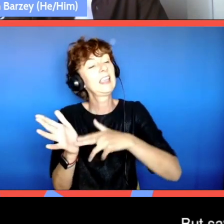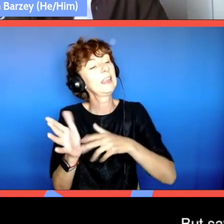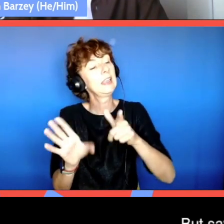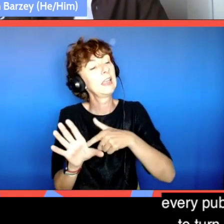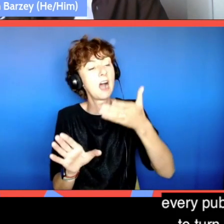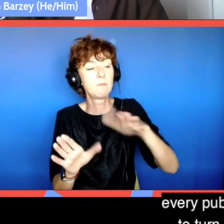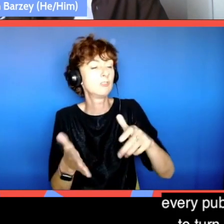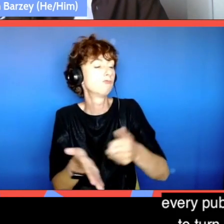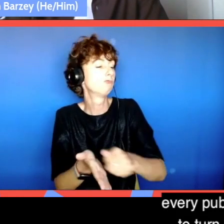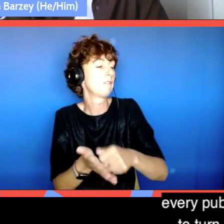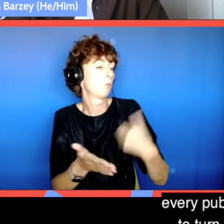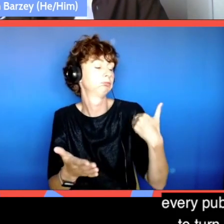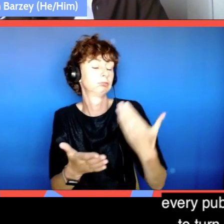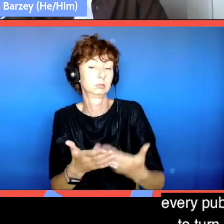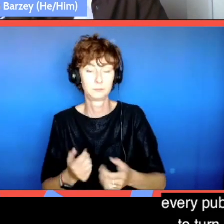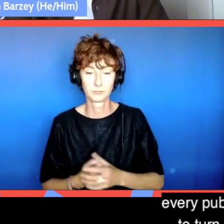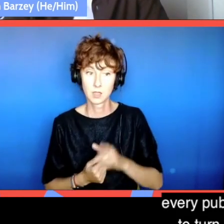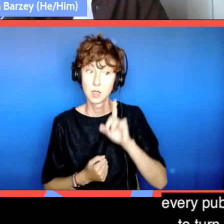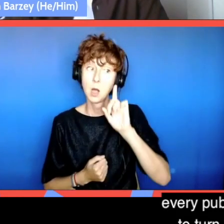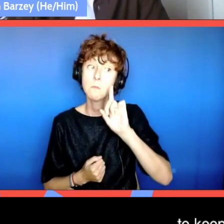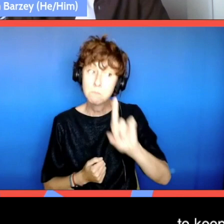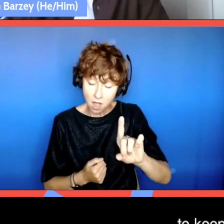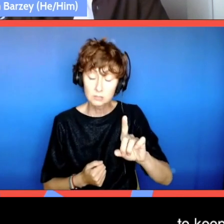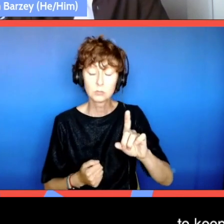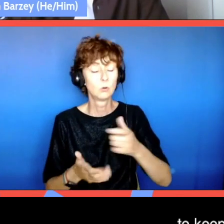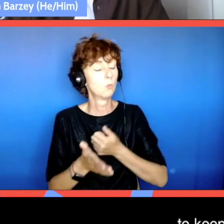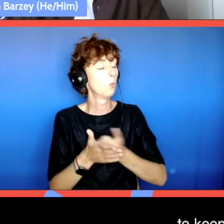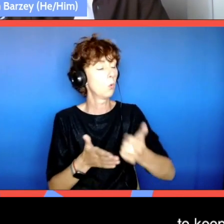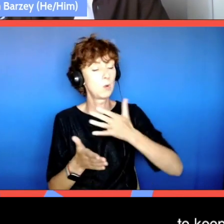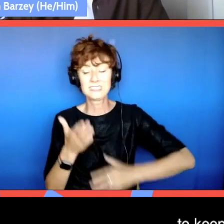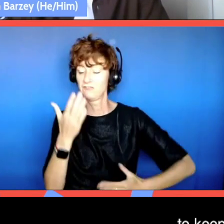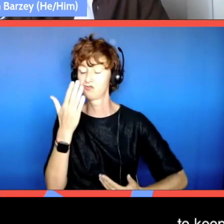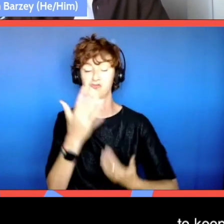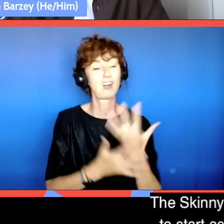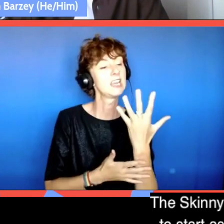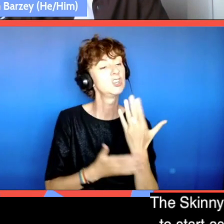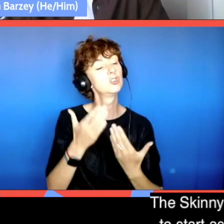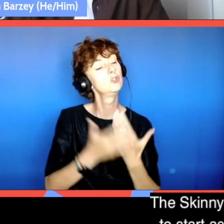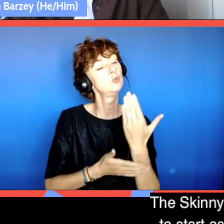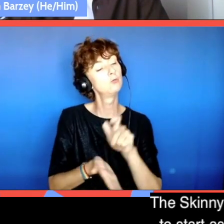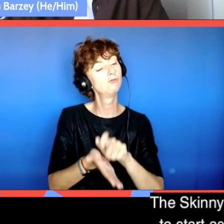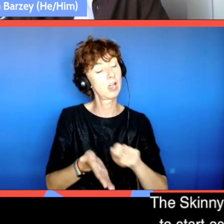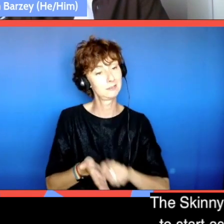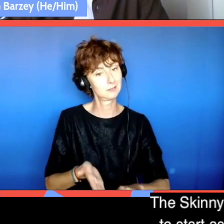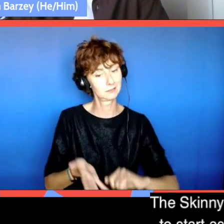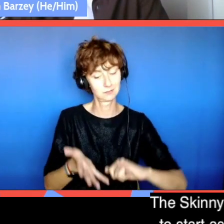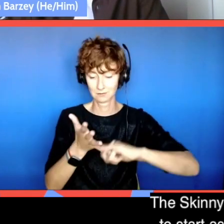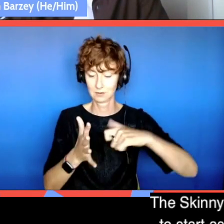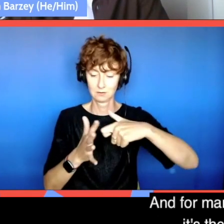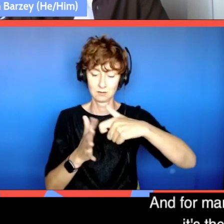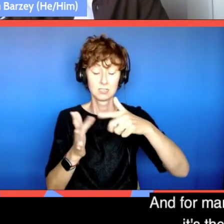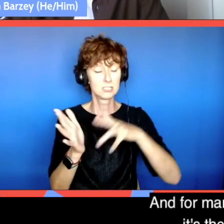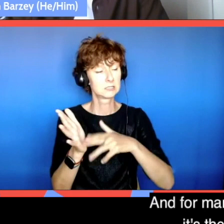that, every publication needs a turnover of writers to keep itself fresh. The Skinny is a great place to start as a